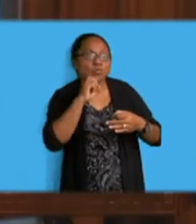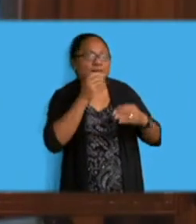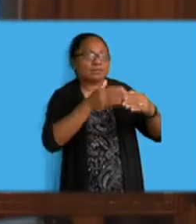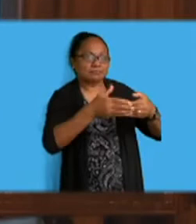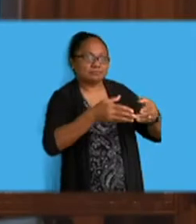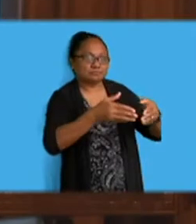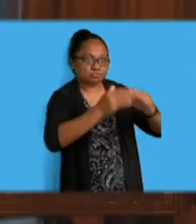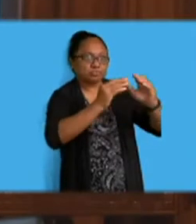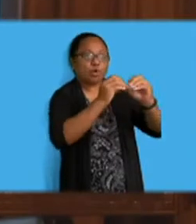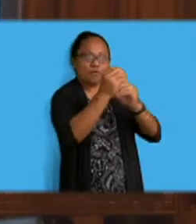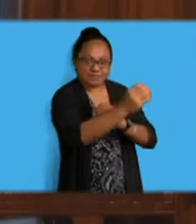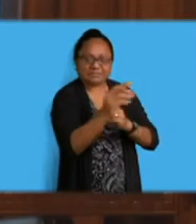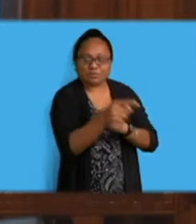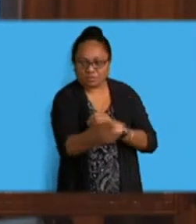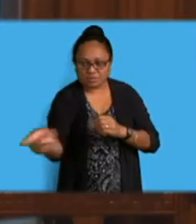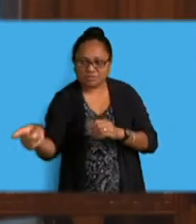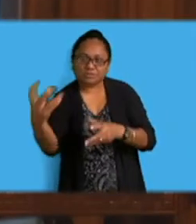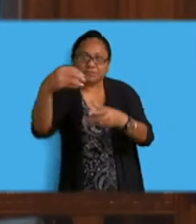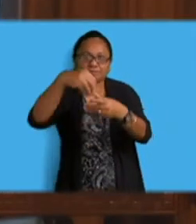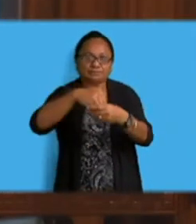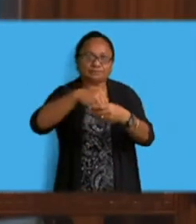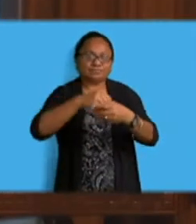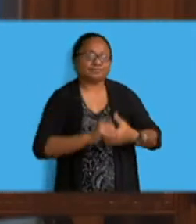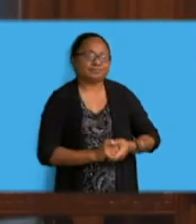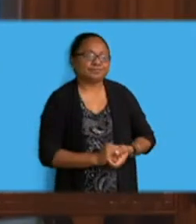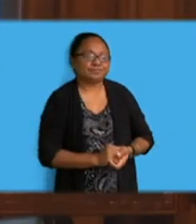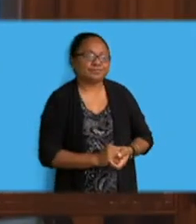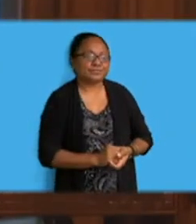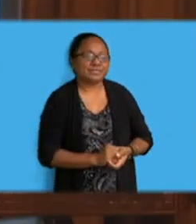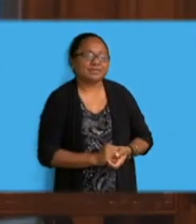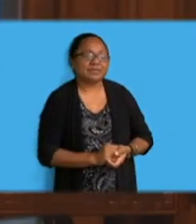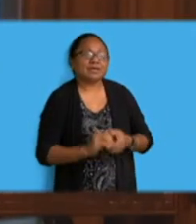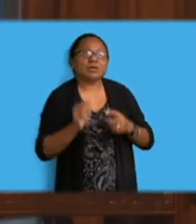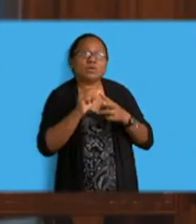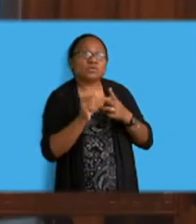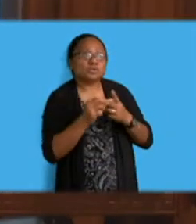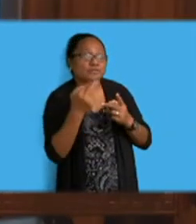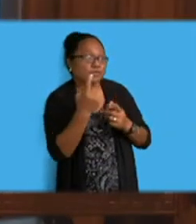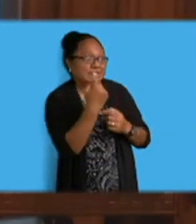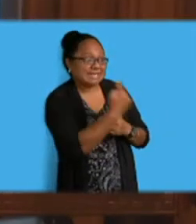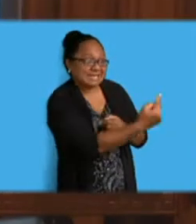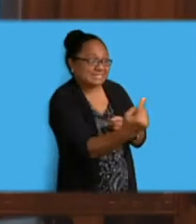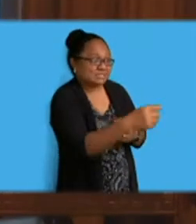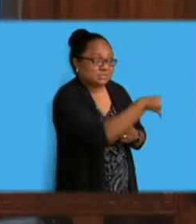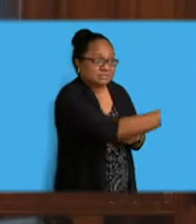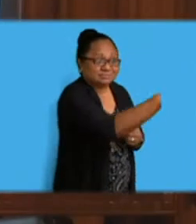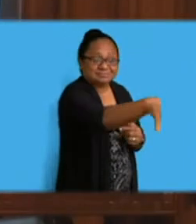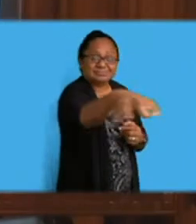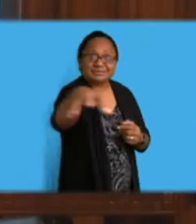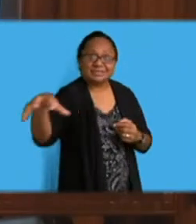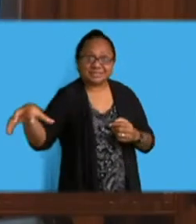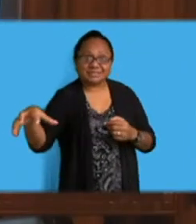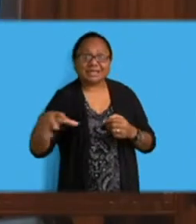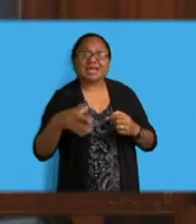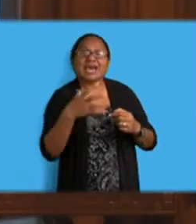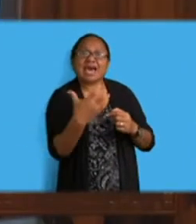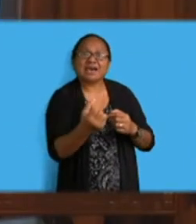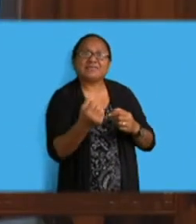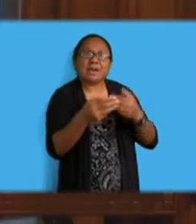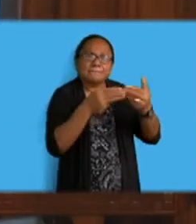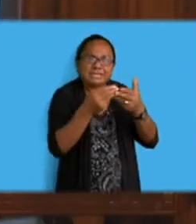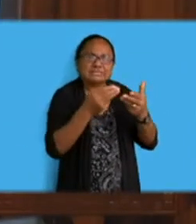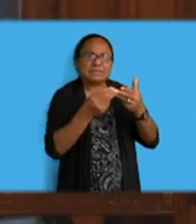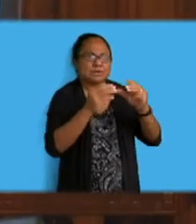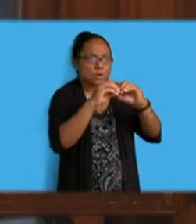Management and establishing for each district the National Council of School Management Body. Honorable Deputy